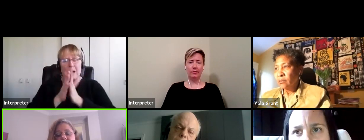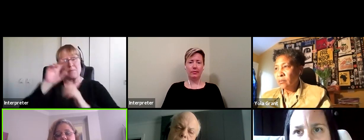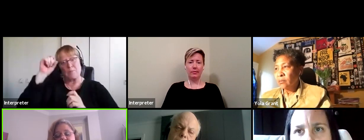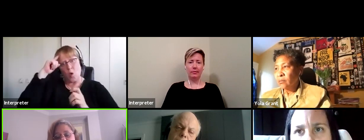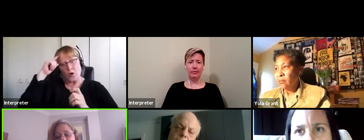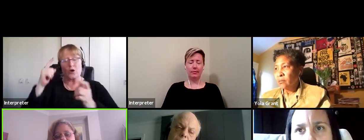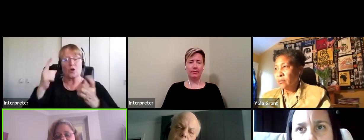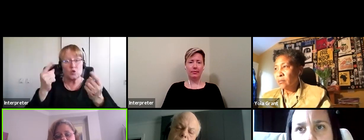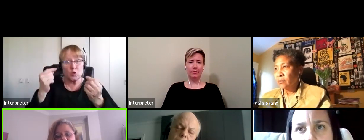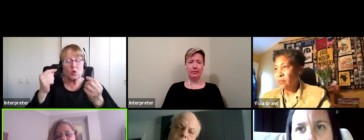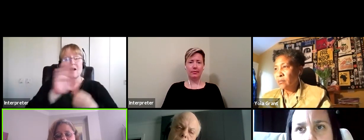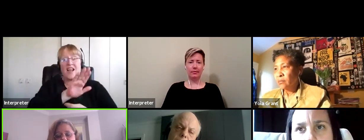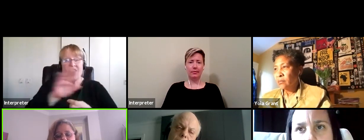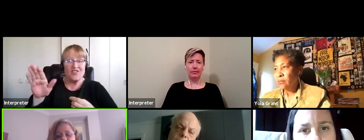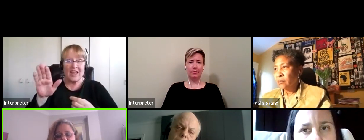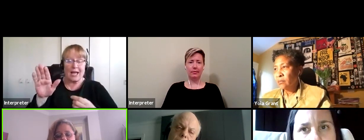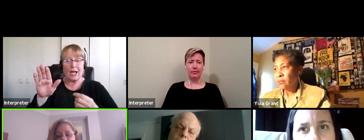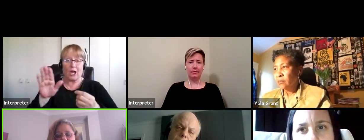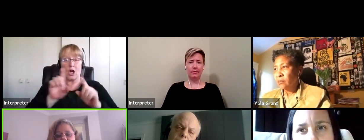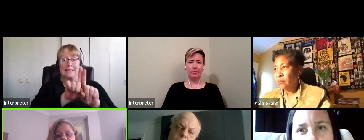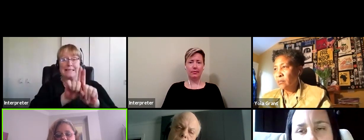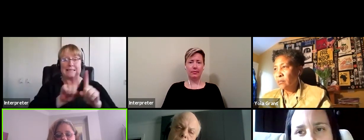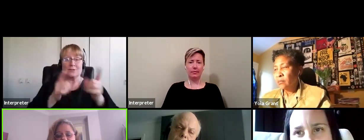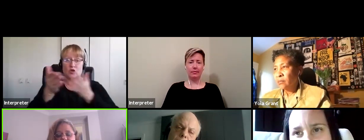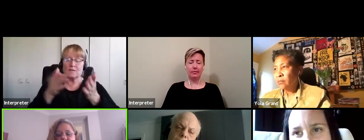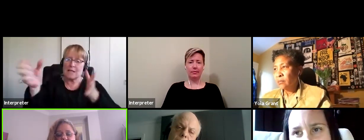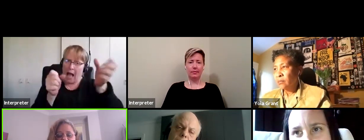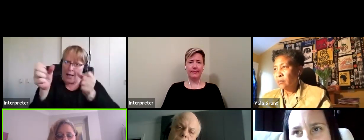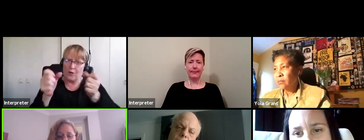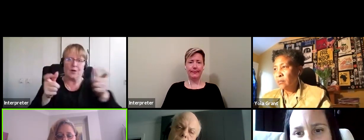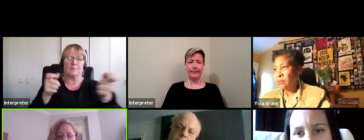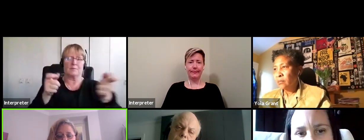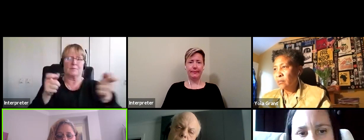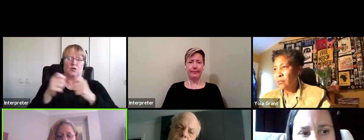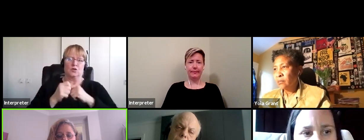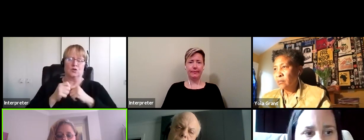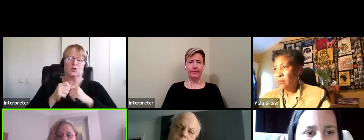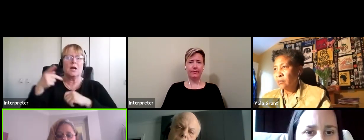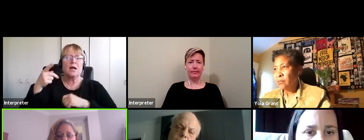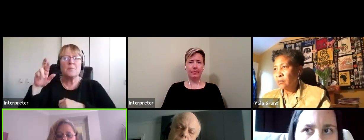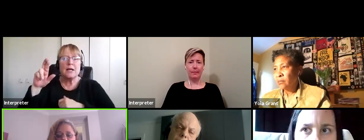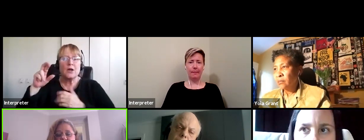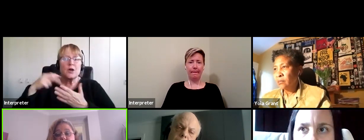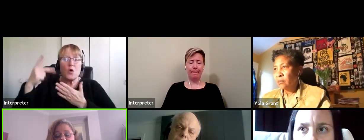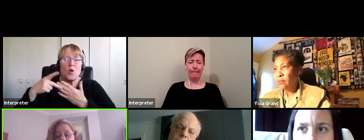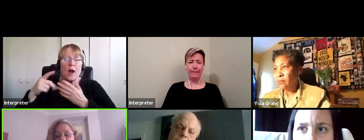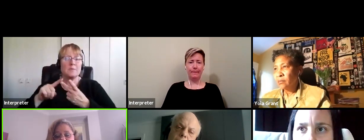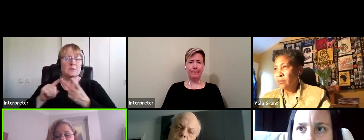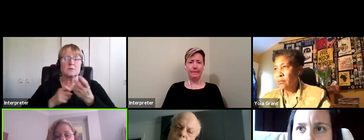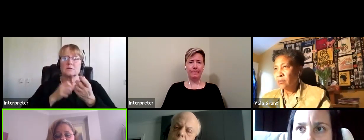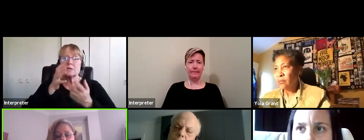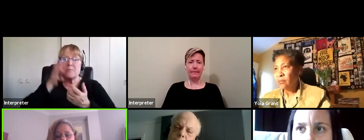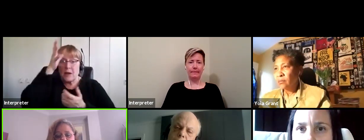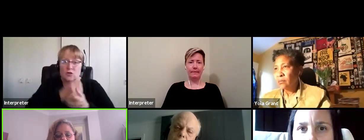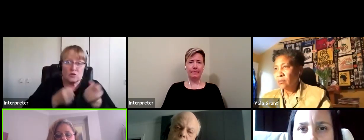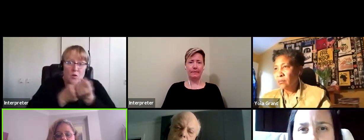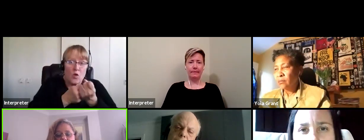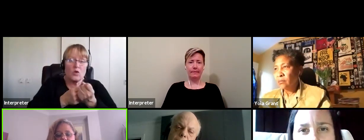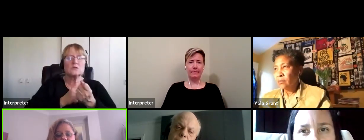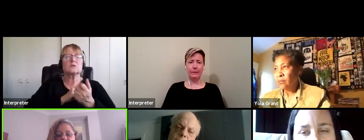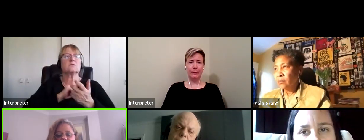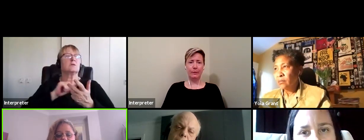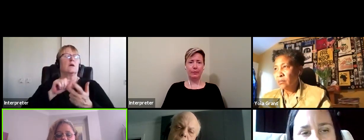and manage their own attendant services. CILT offers a number of peer-based programs, including supports for parents with disabilities,